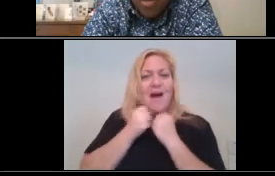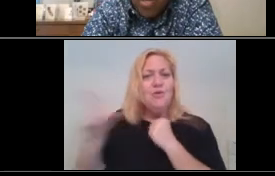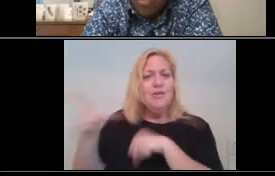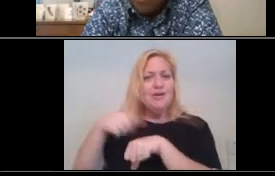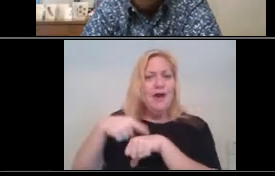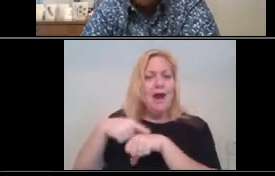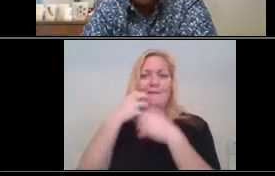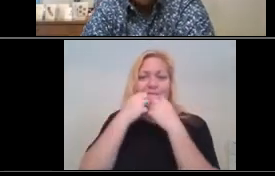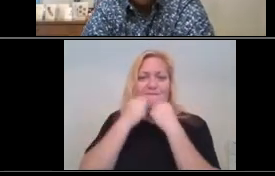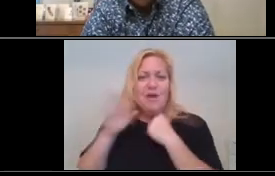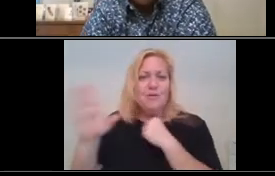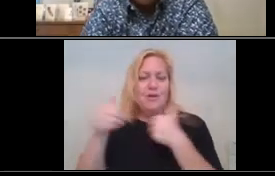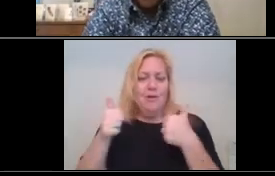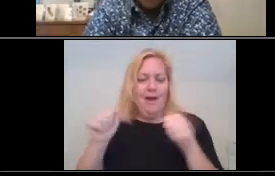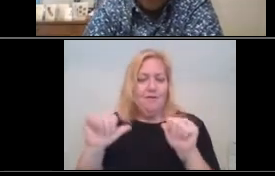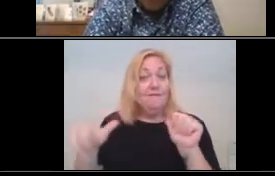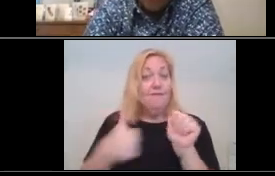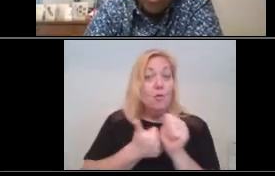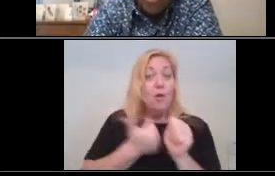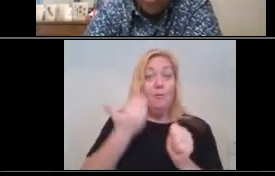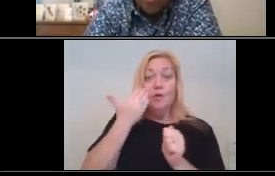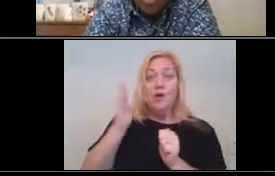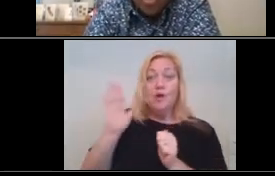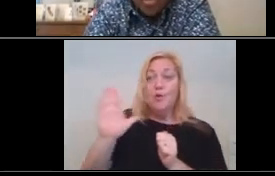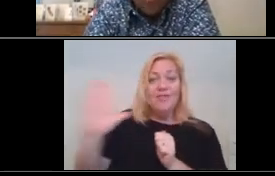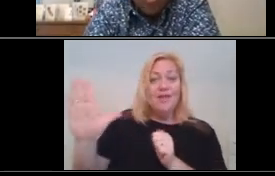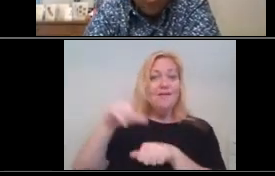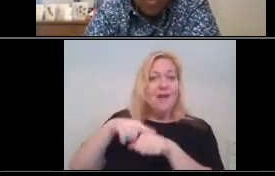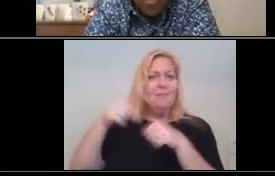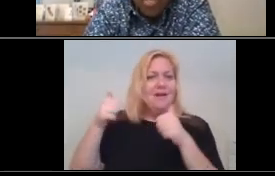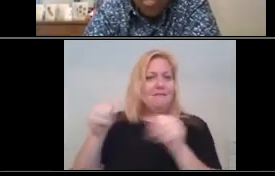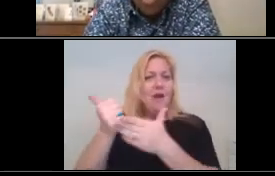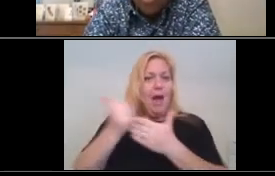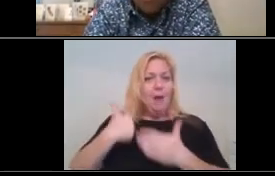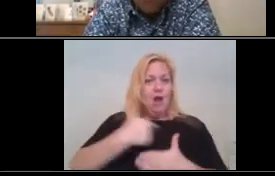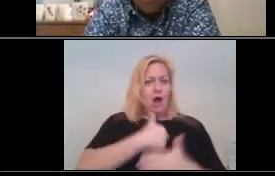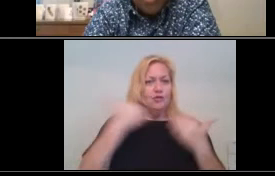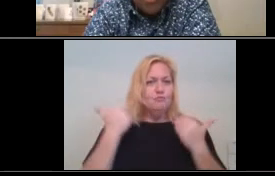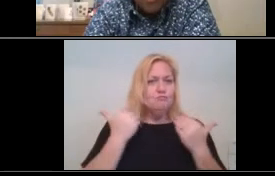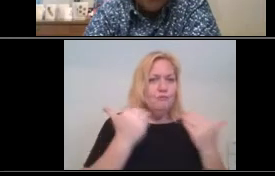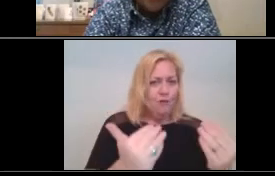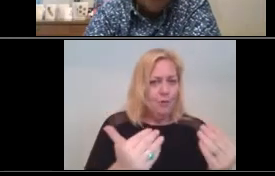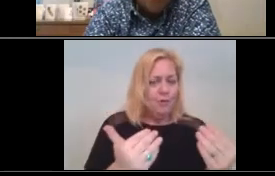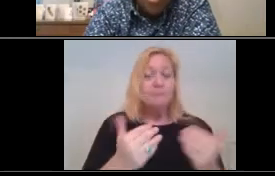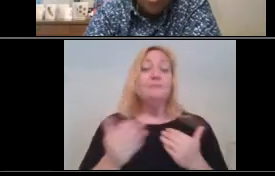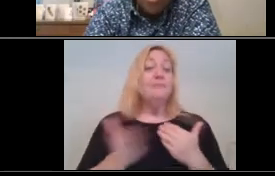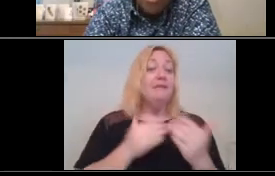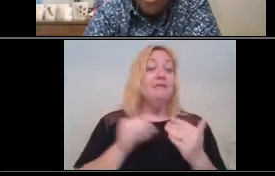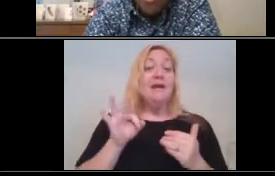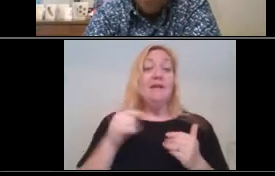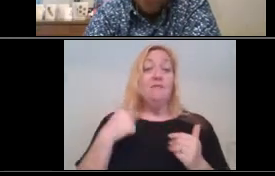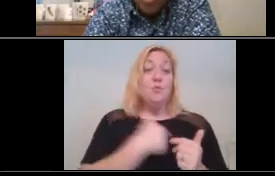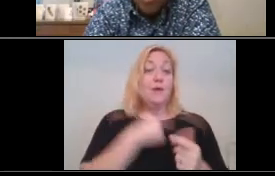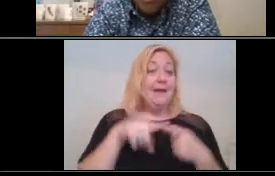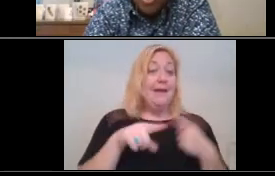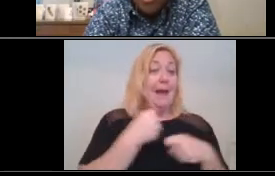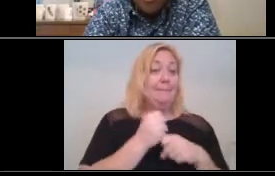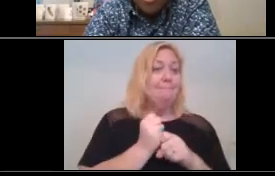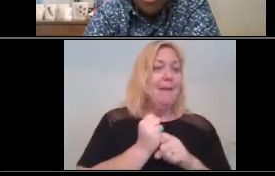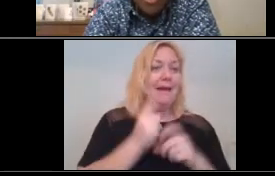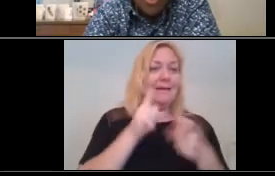up and let folks know how their time and efforts have helped us, have moved us. And even if we can't make